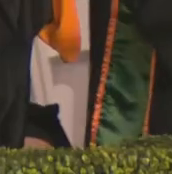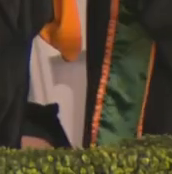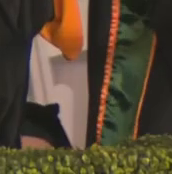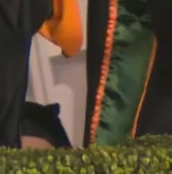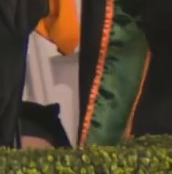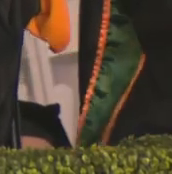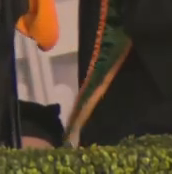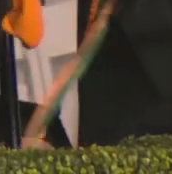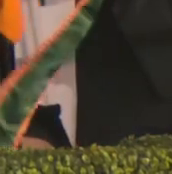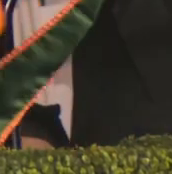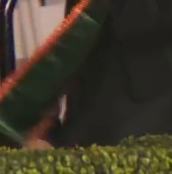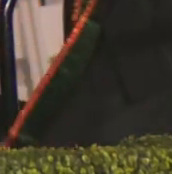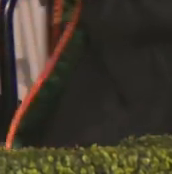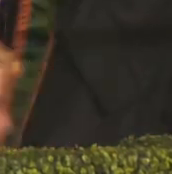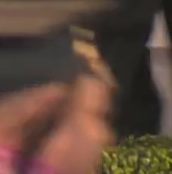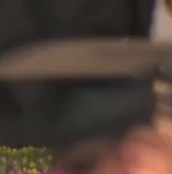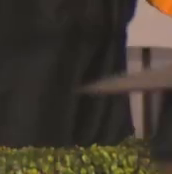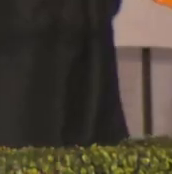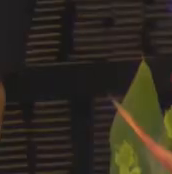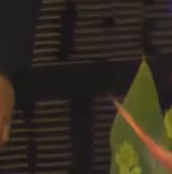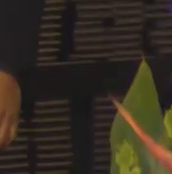Indra Renata Garcia.